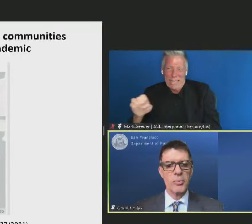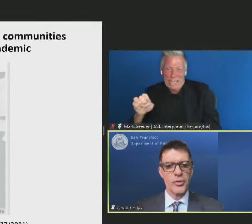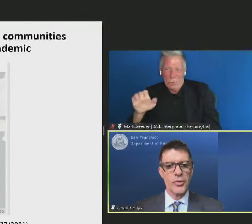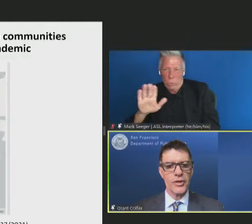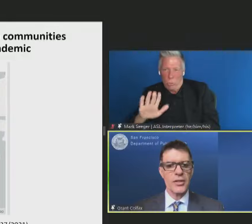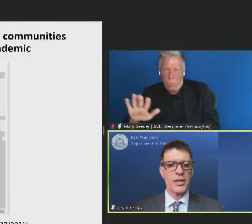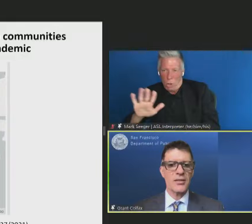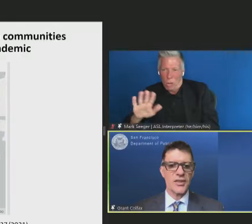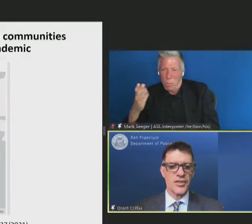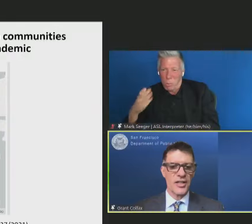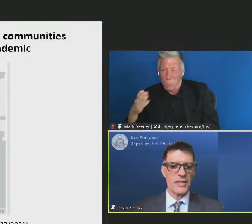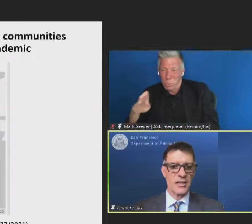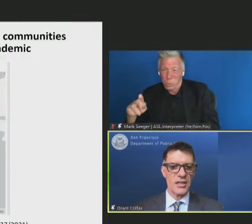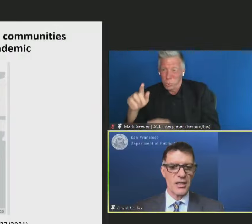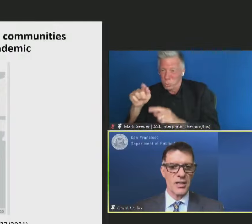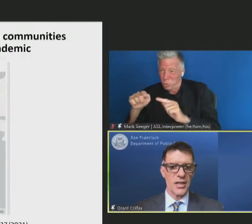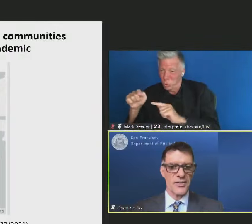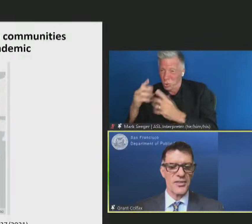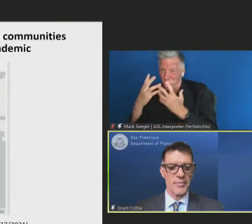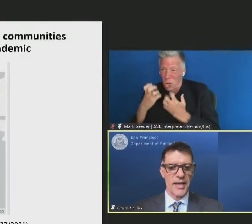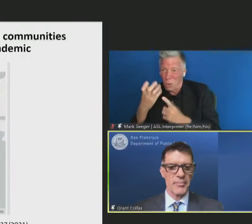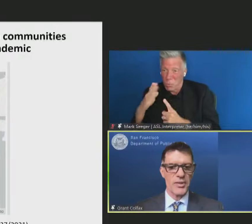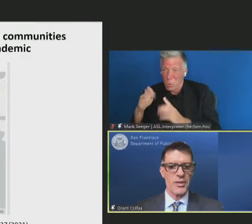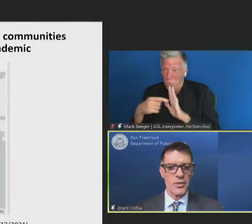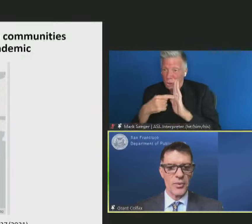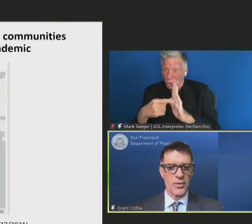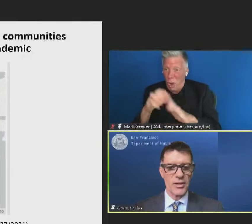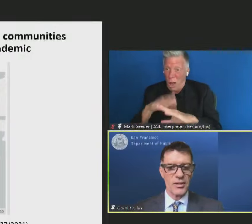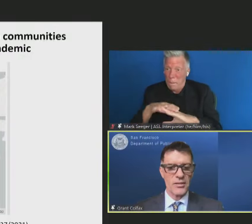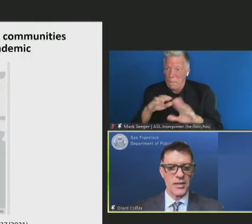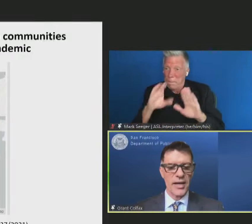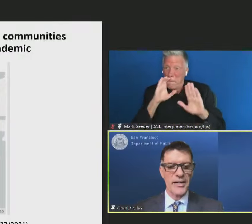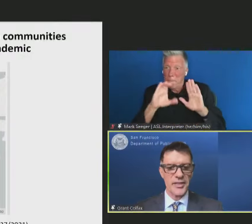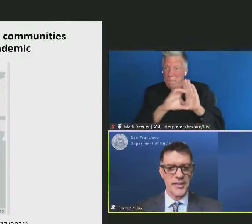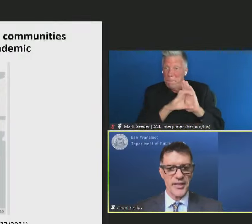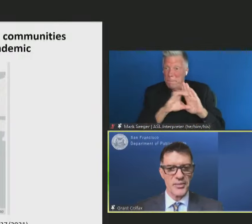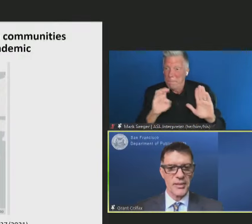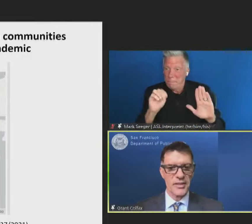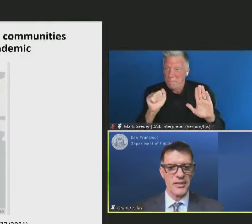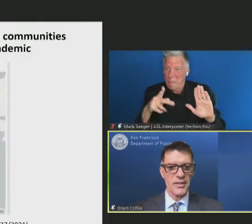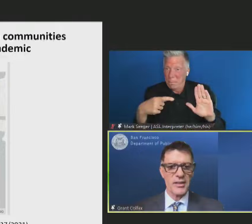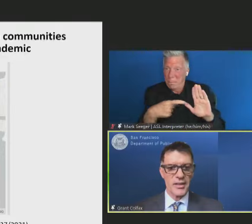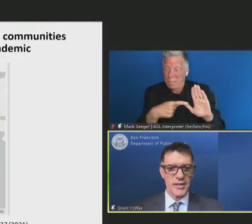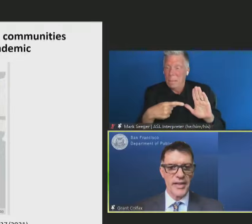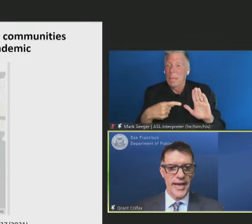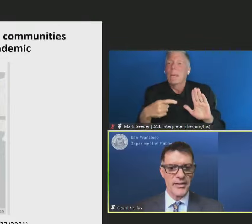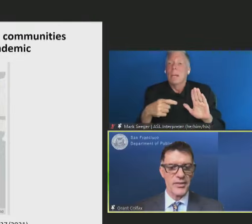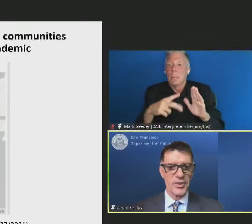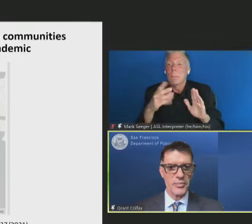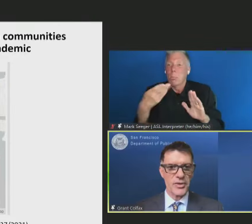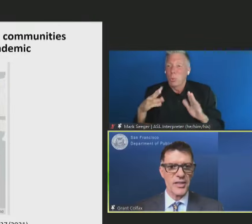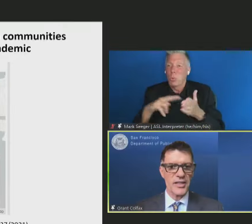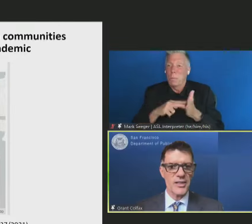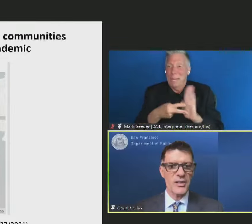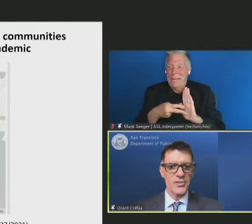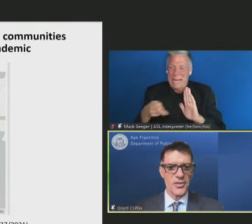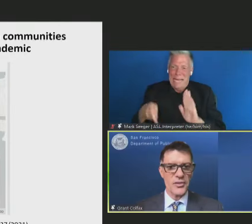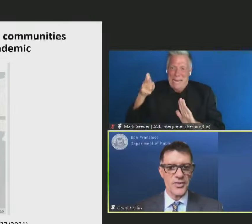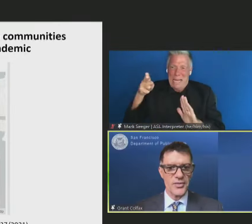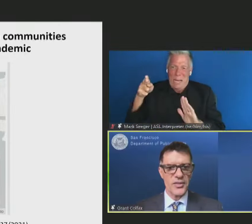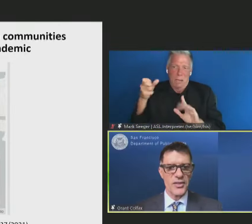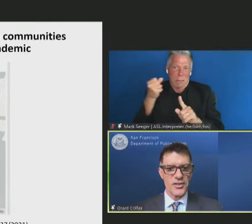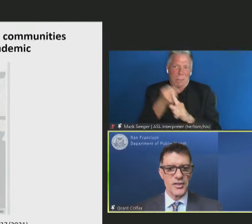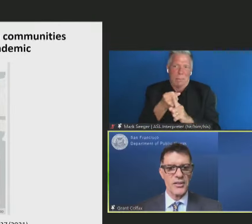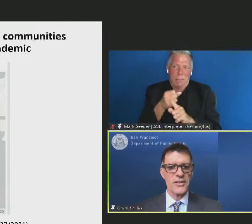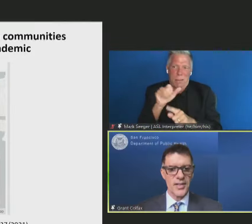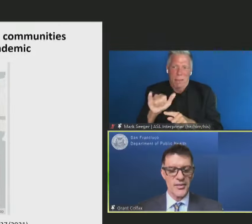The bluer the shade on this map, the higher the case rate in that community. So you can